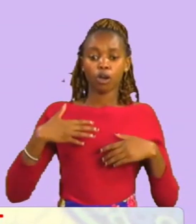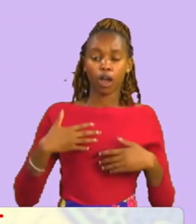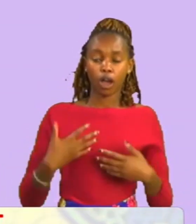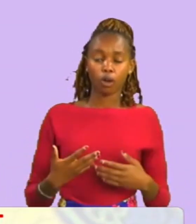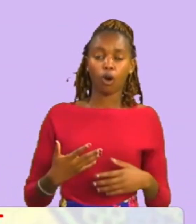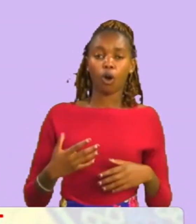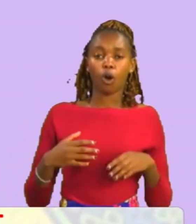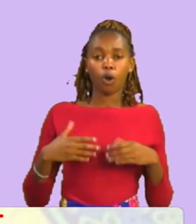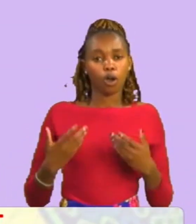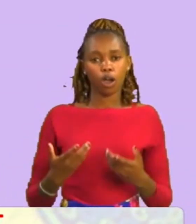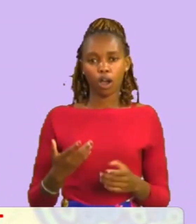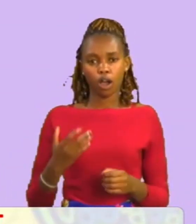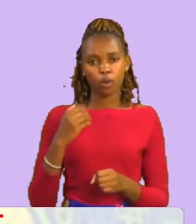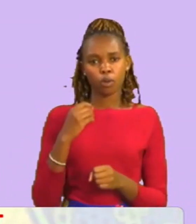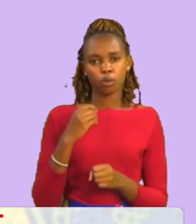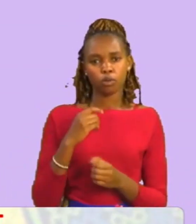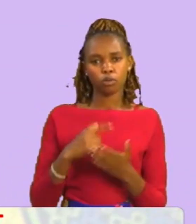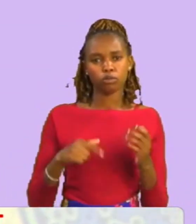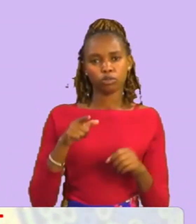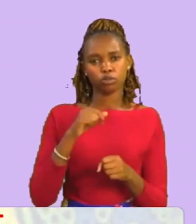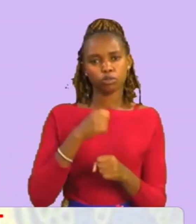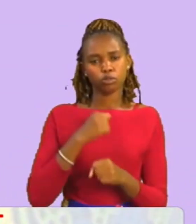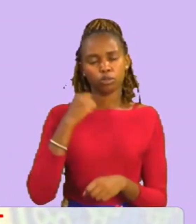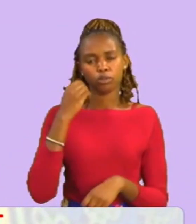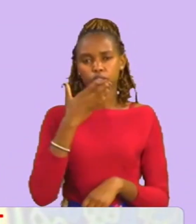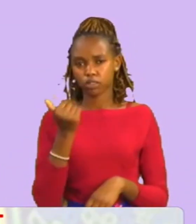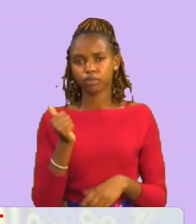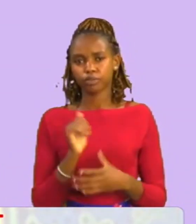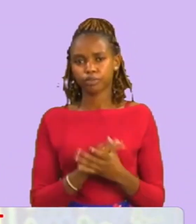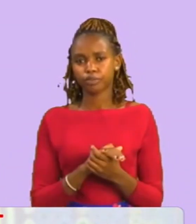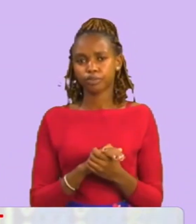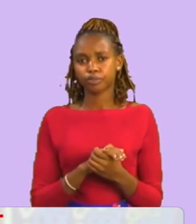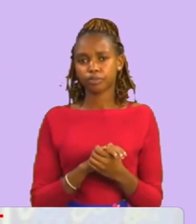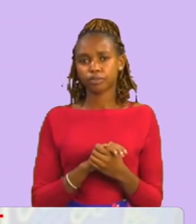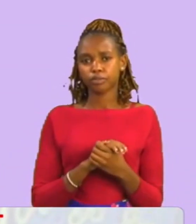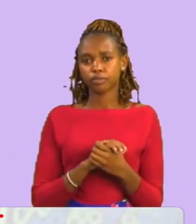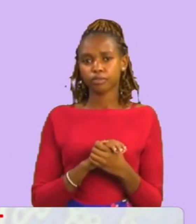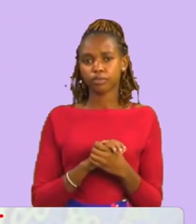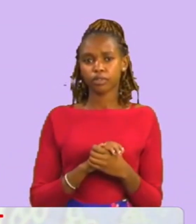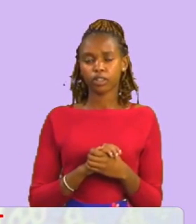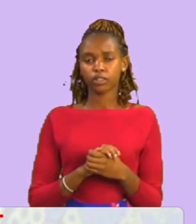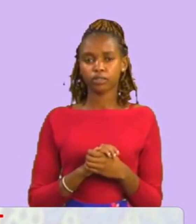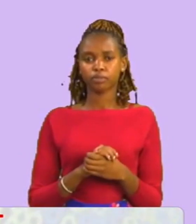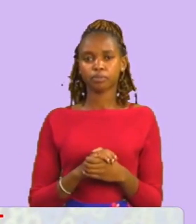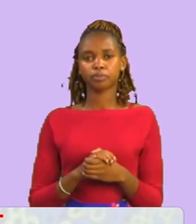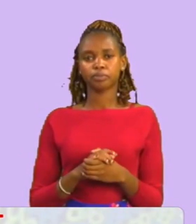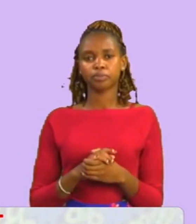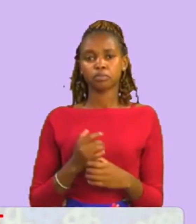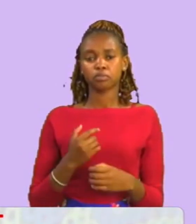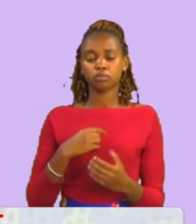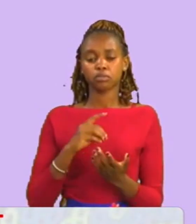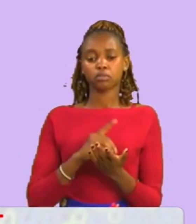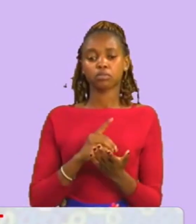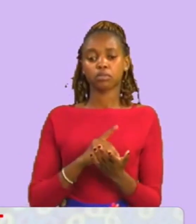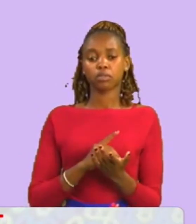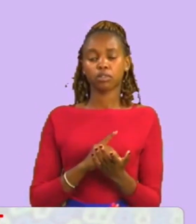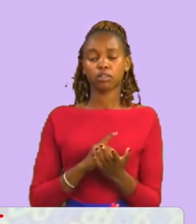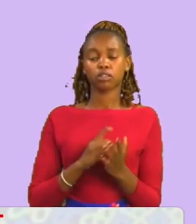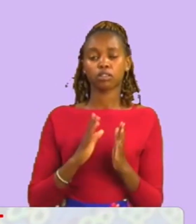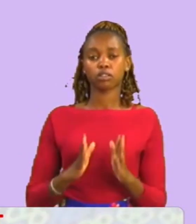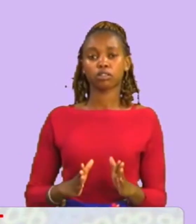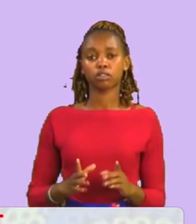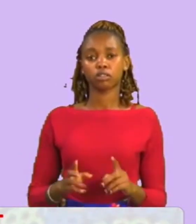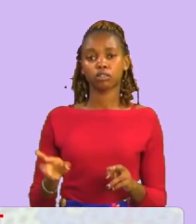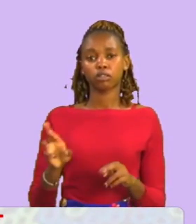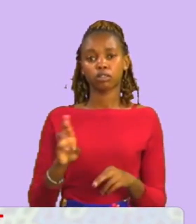bana. Ama ni aje? Unajua the same way. Kuna mtu wako tu like mimi na udoki si tukuishi. Unaona? So if that's your passion, make